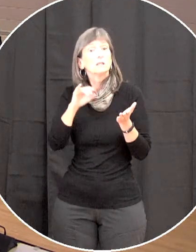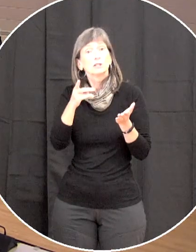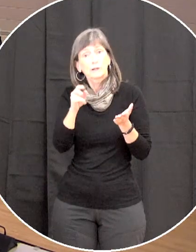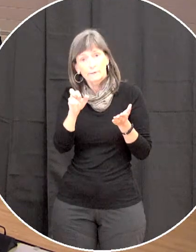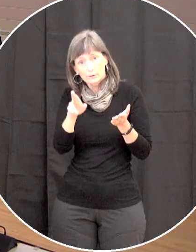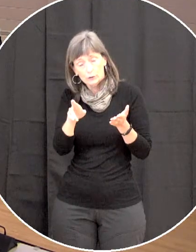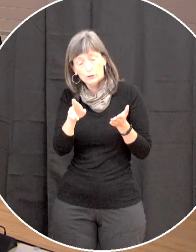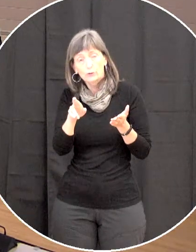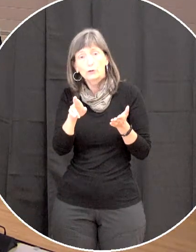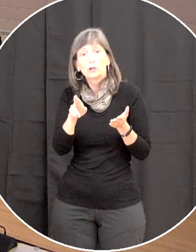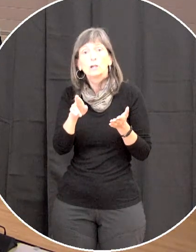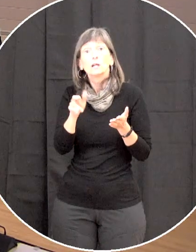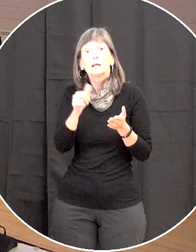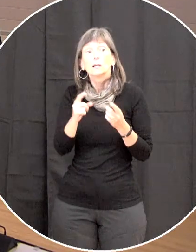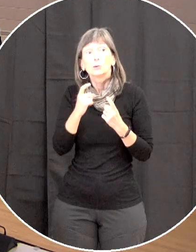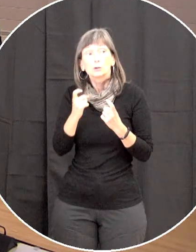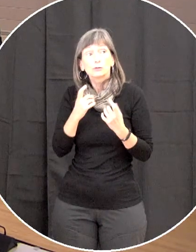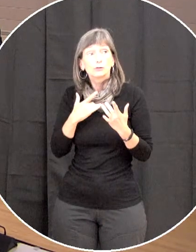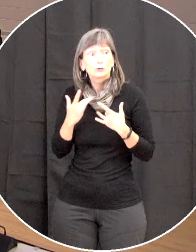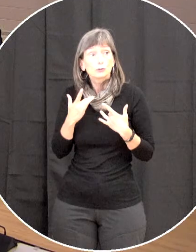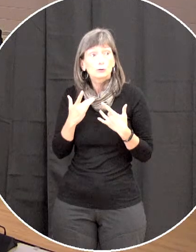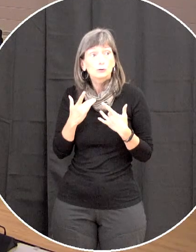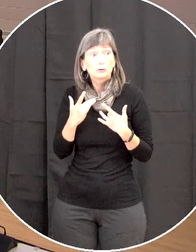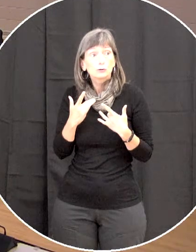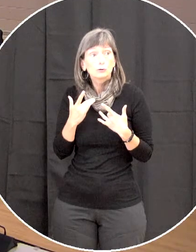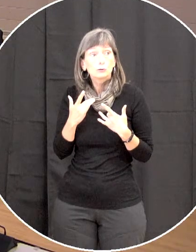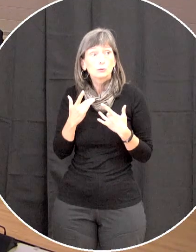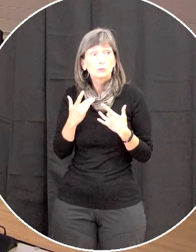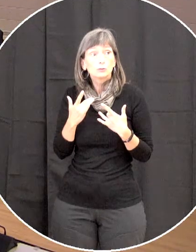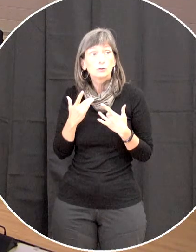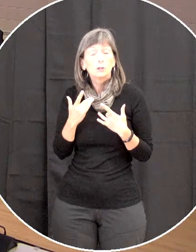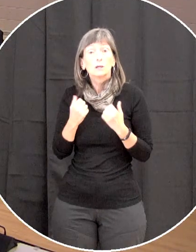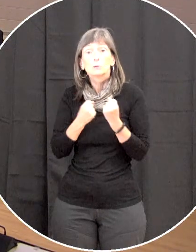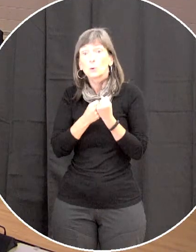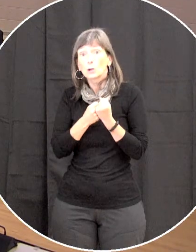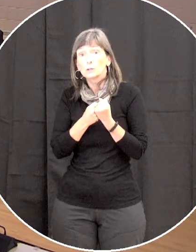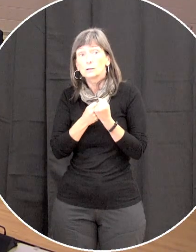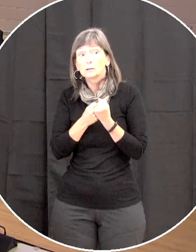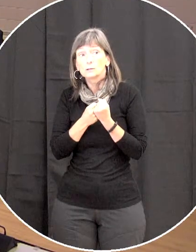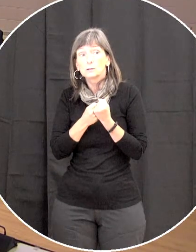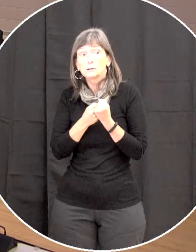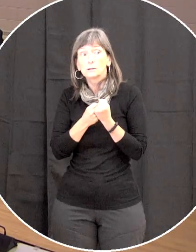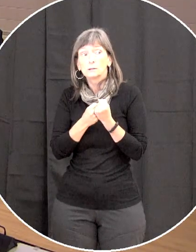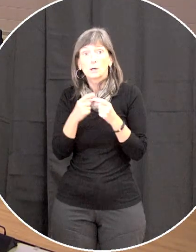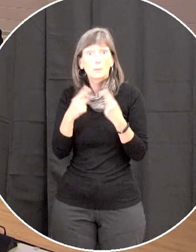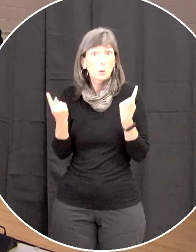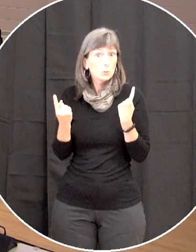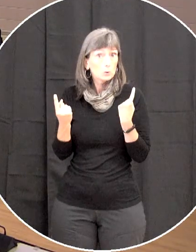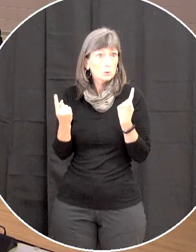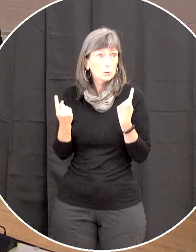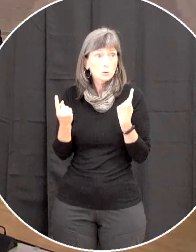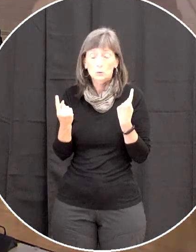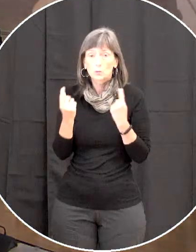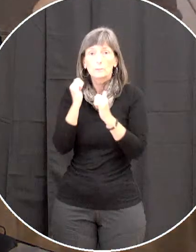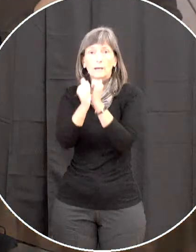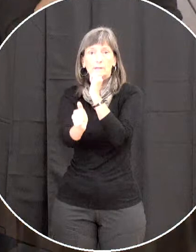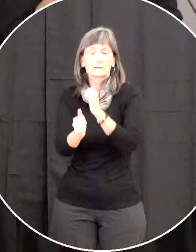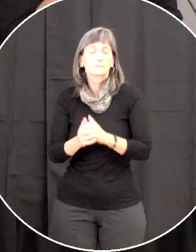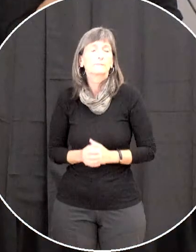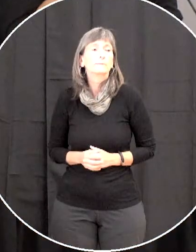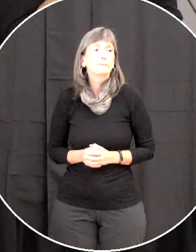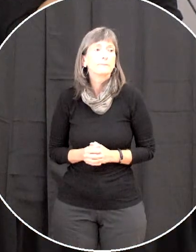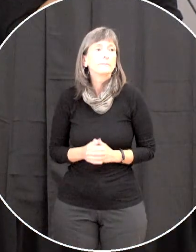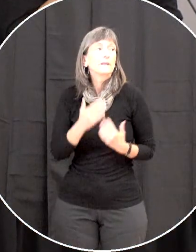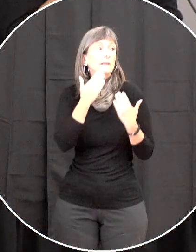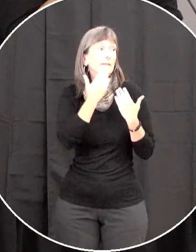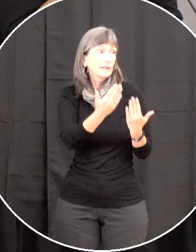Jennifer? Any questions, concerns? All in favor? Those against? Motion carries.